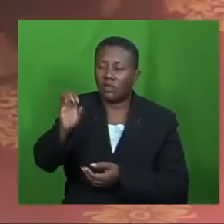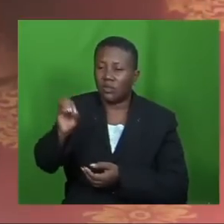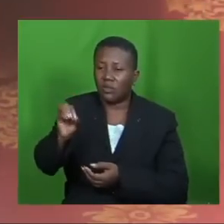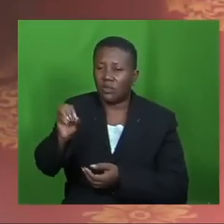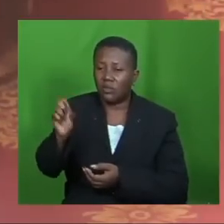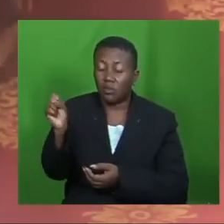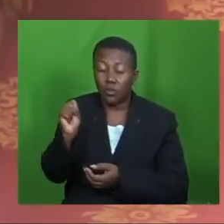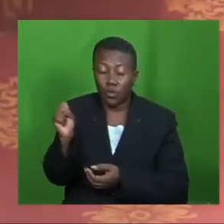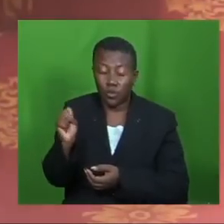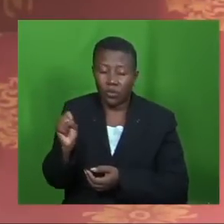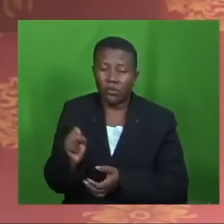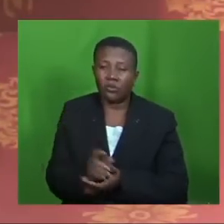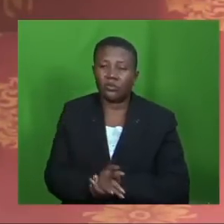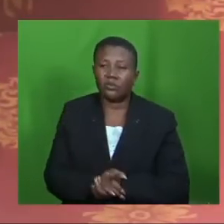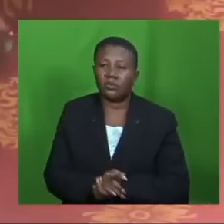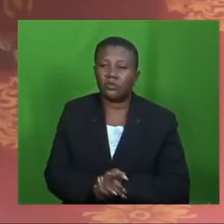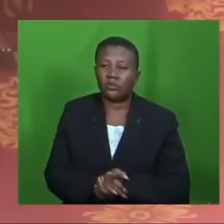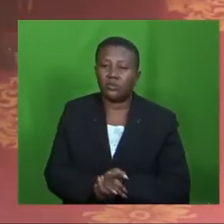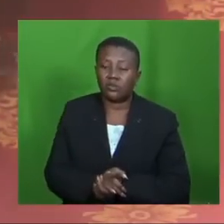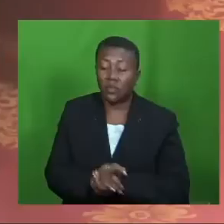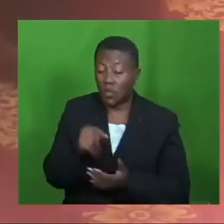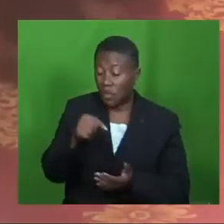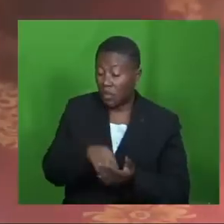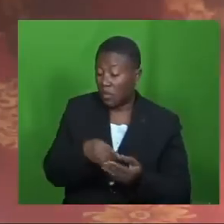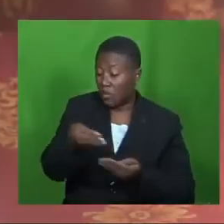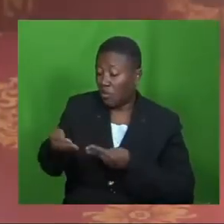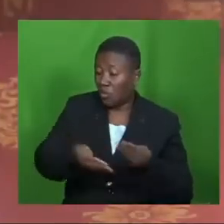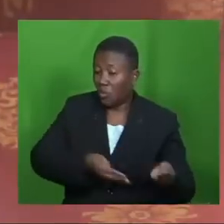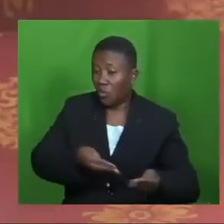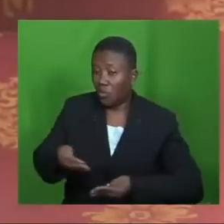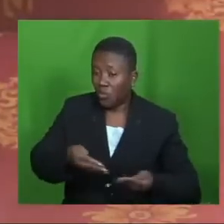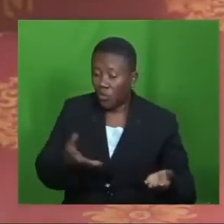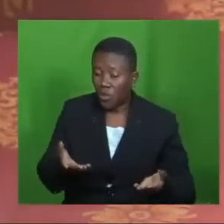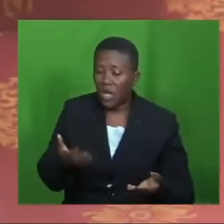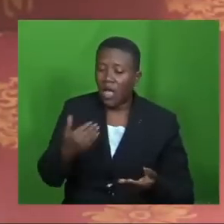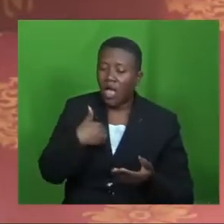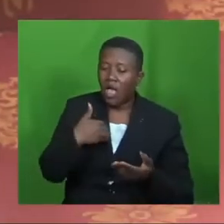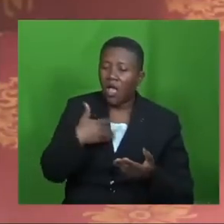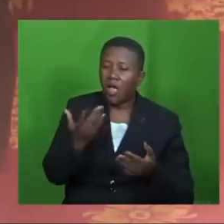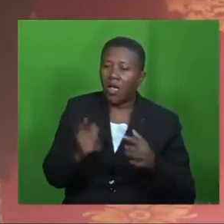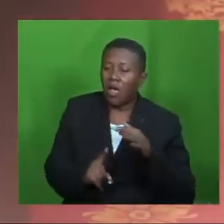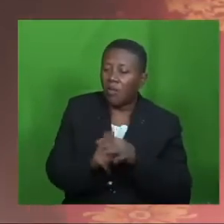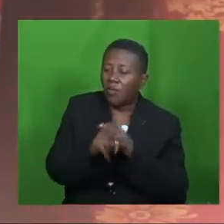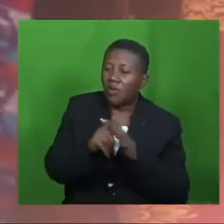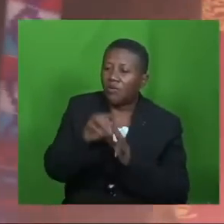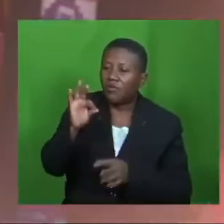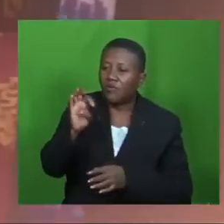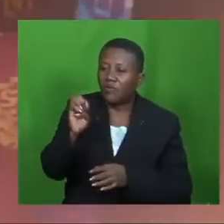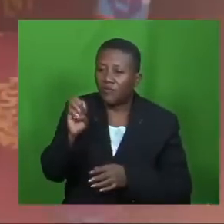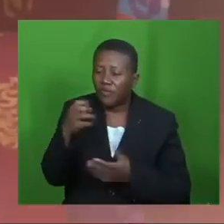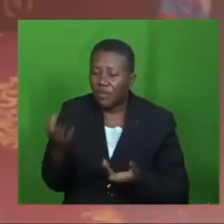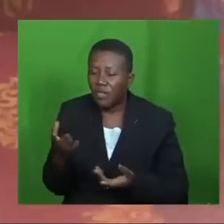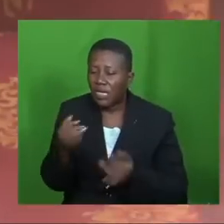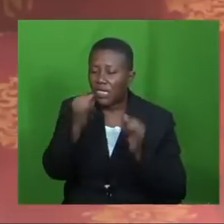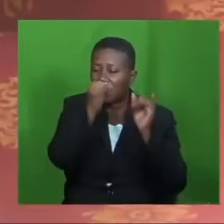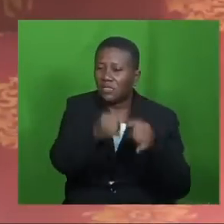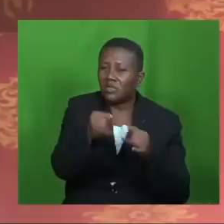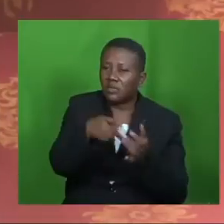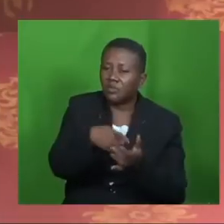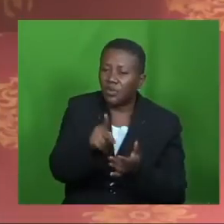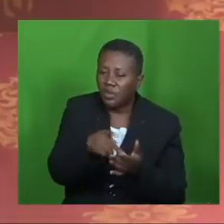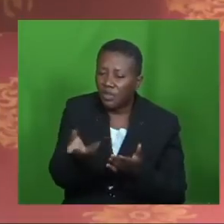$5,171,840 United States dollars. These expenditures covered appearance fee, per diem, flight arrangements, medicals,